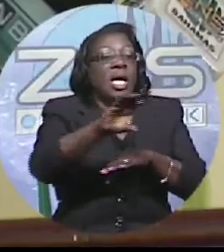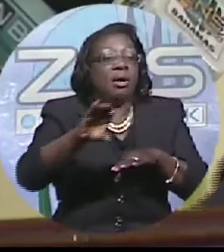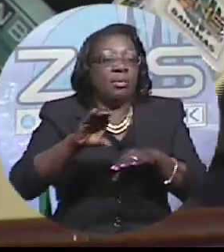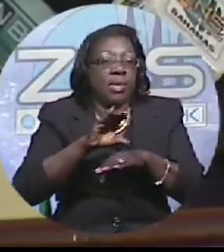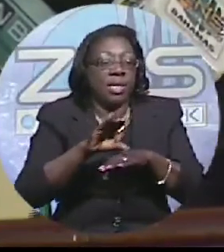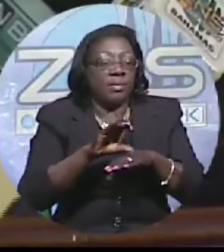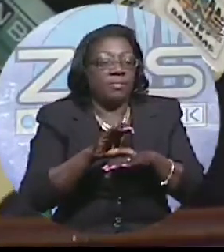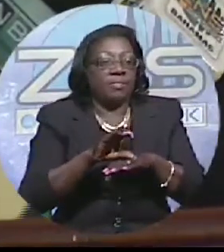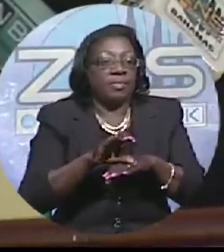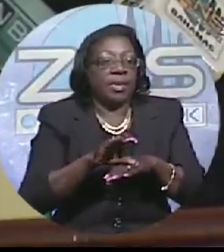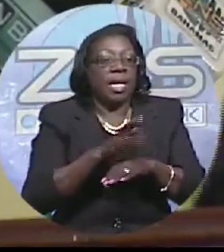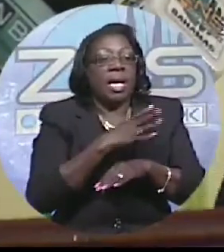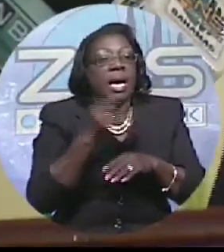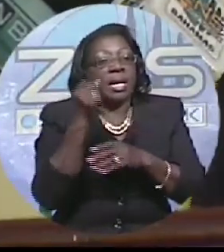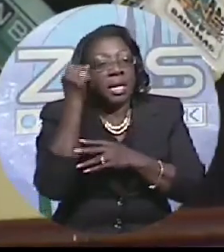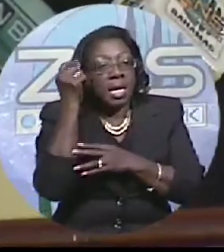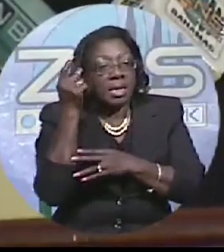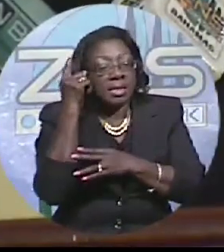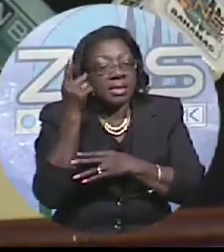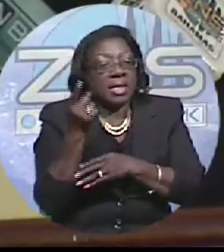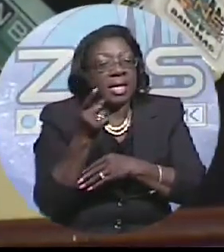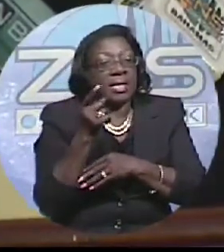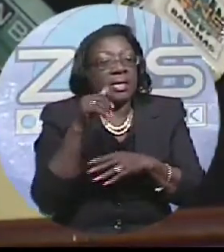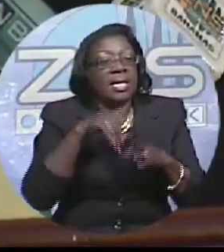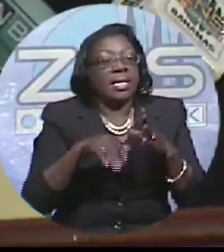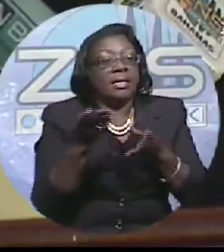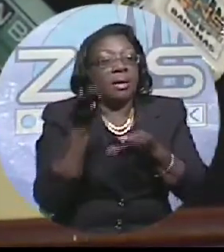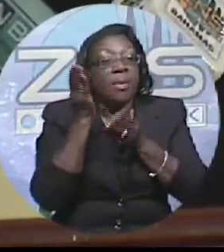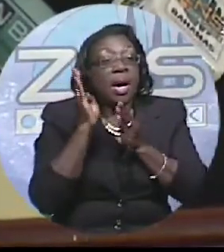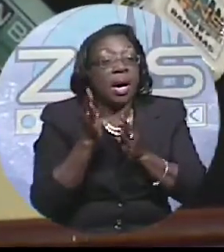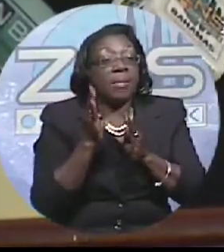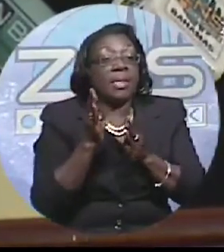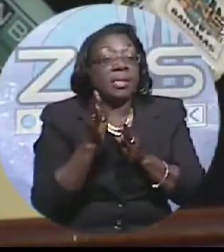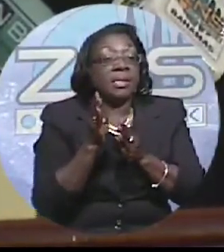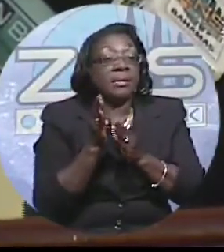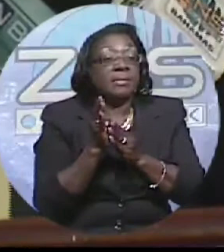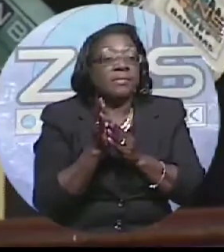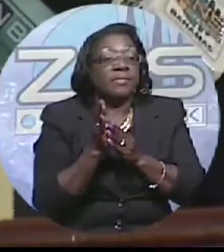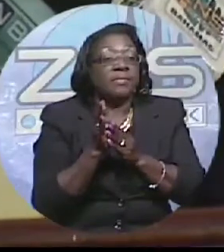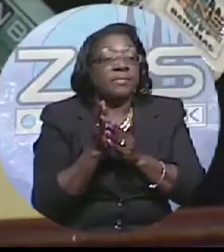And understandably, in the Bahamas,